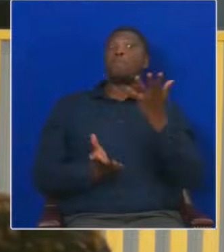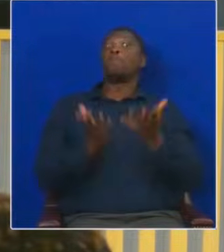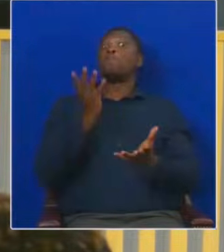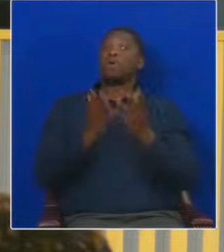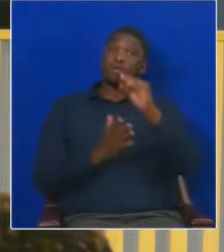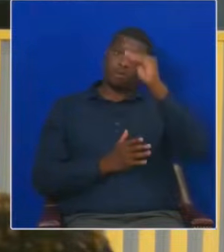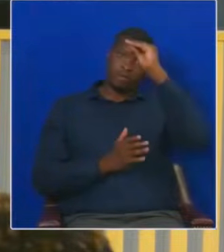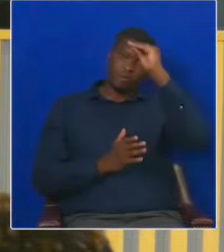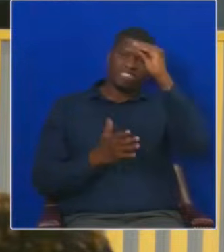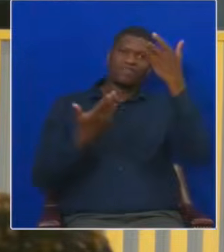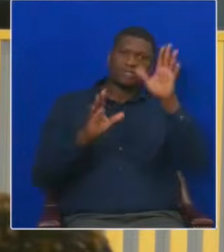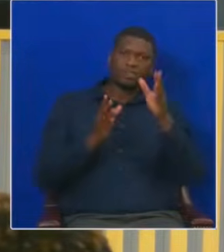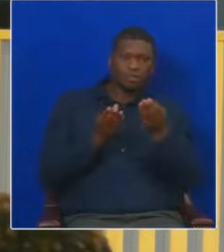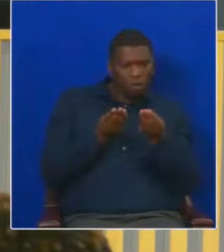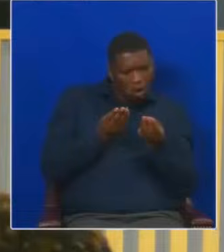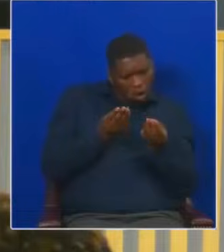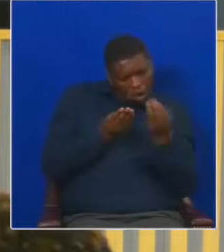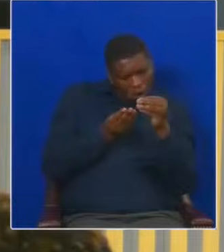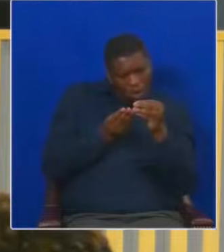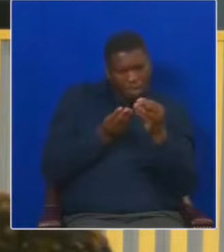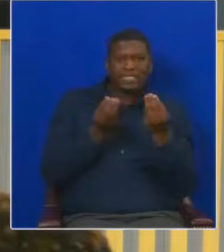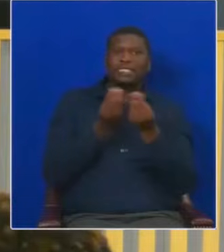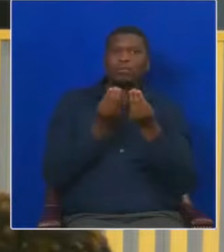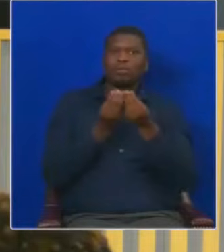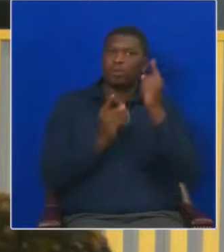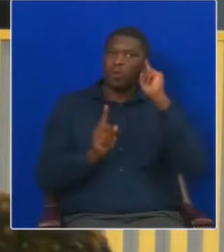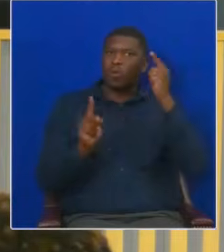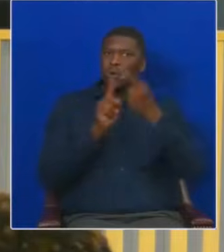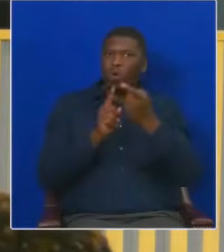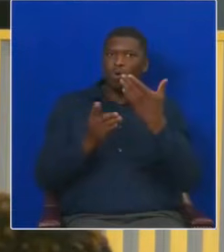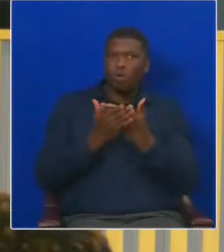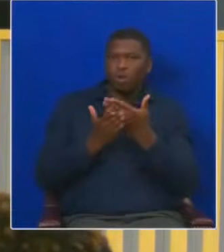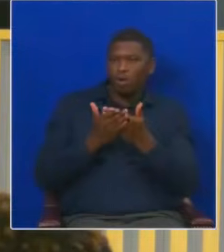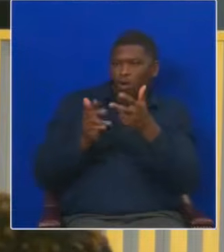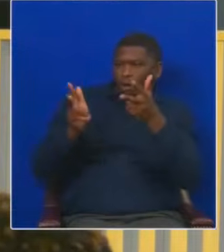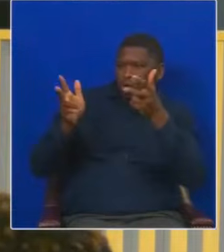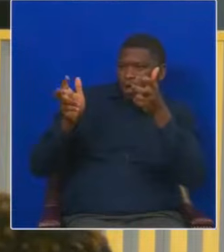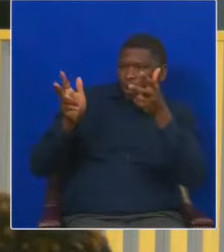onto those phones. So he burnt the phones that were